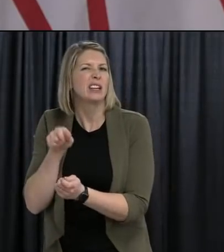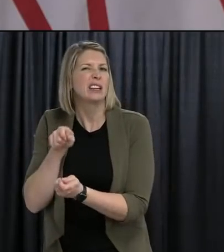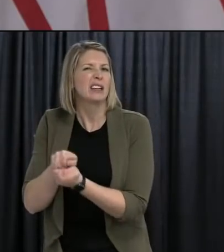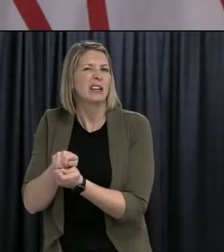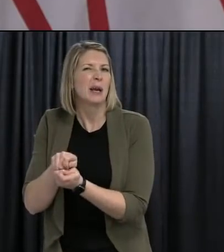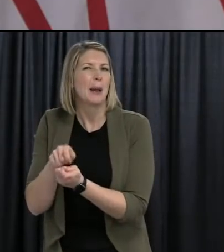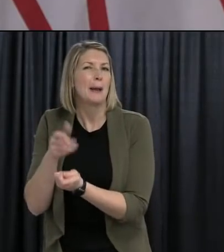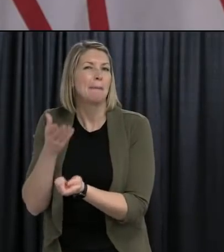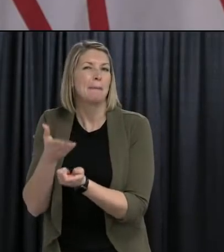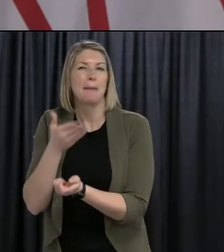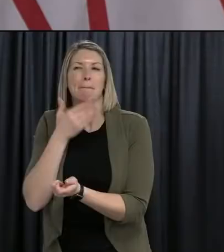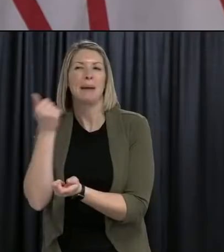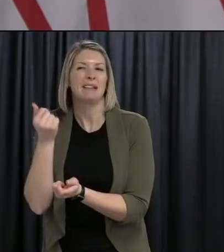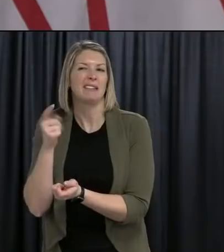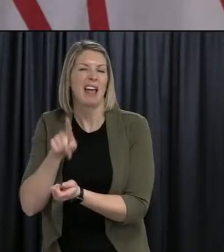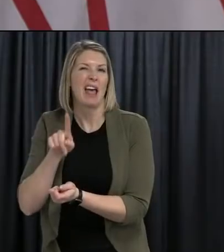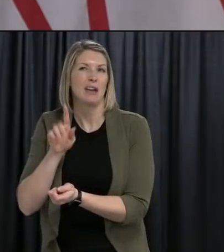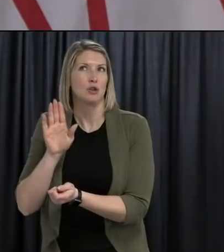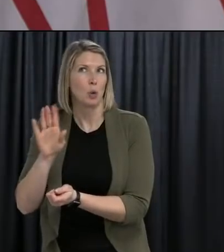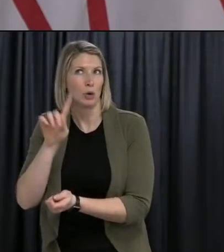that question is better